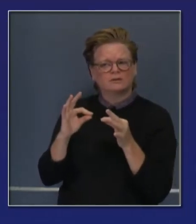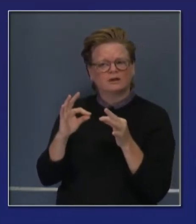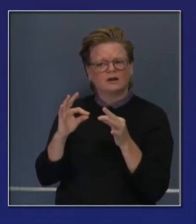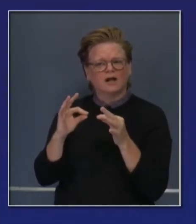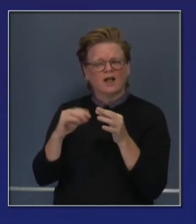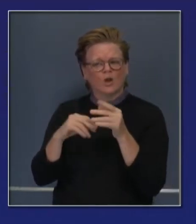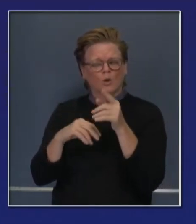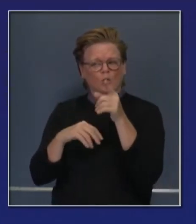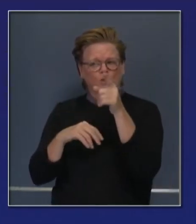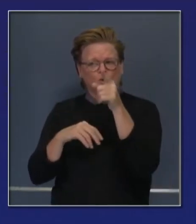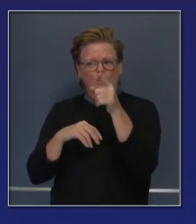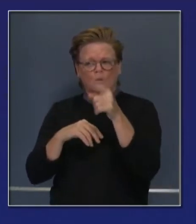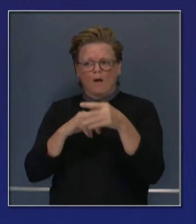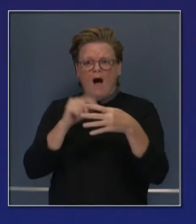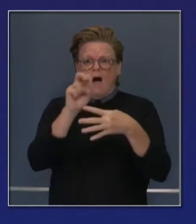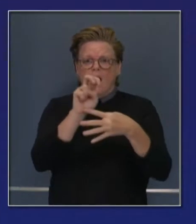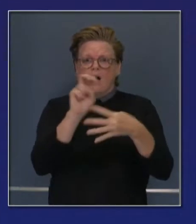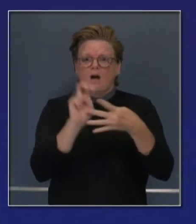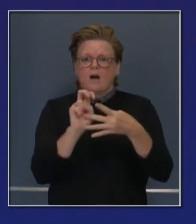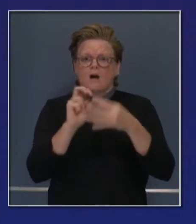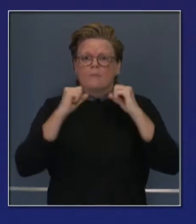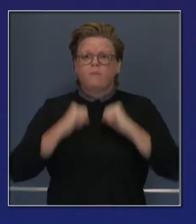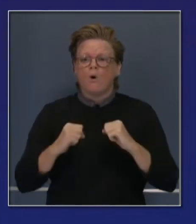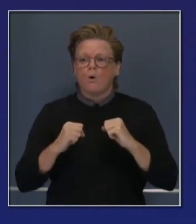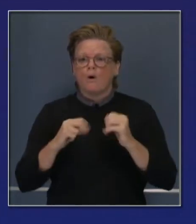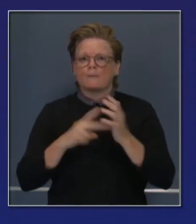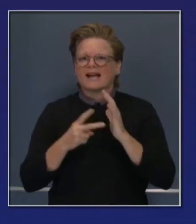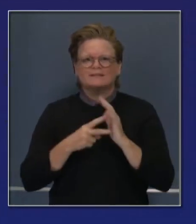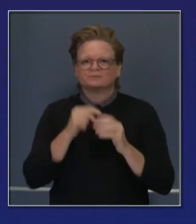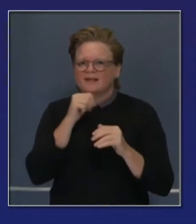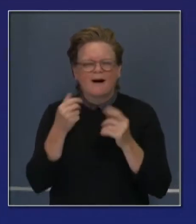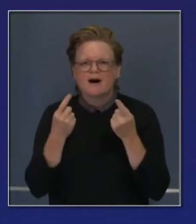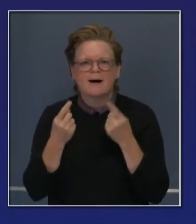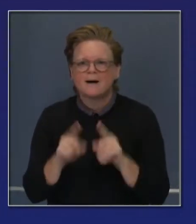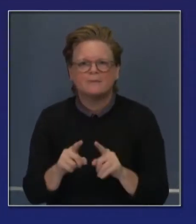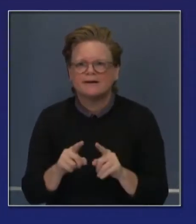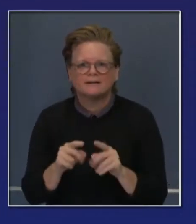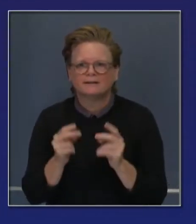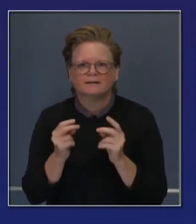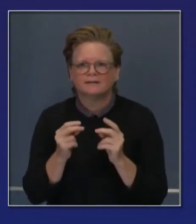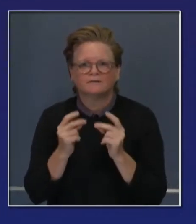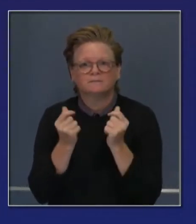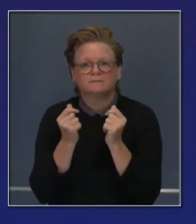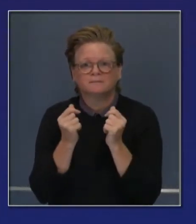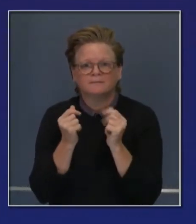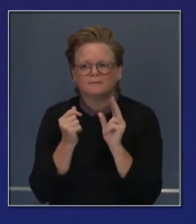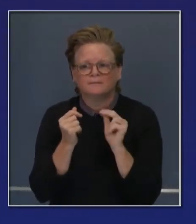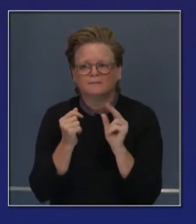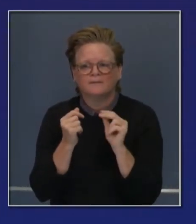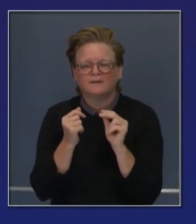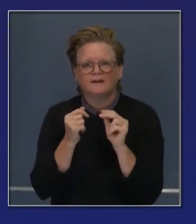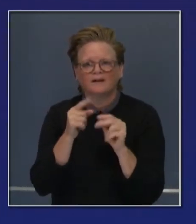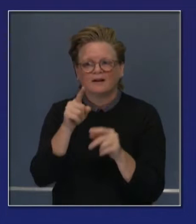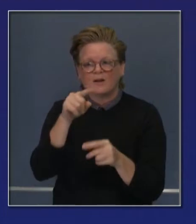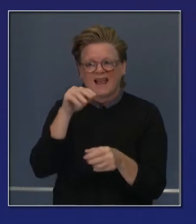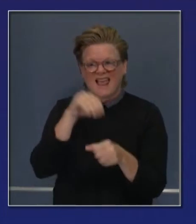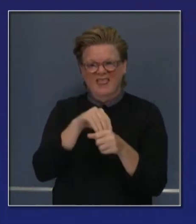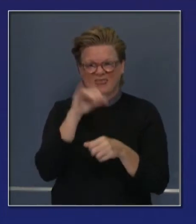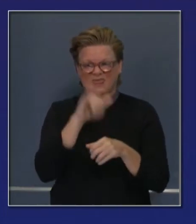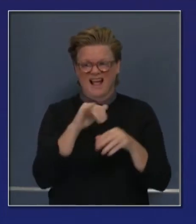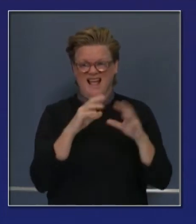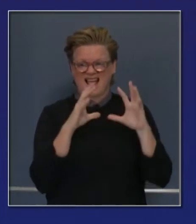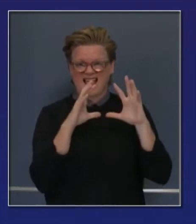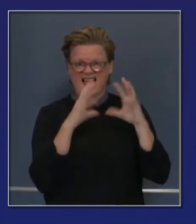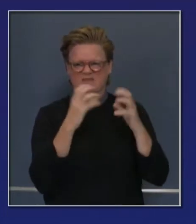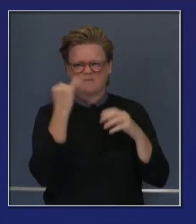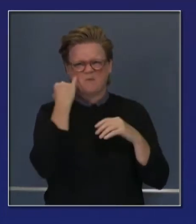So if you're assigned a tier today, starting on Monday, you should expect to be in that tier for at least 3 weeks. And